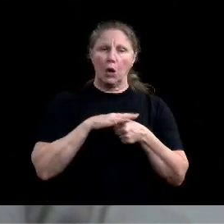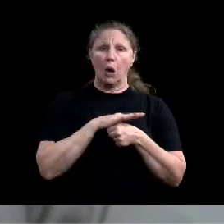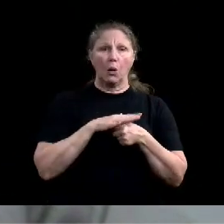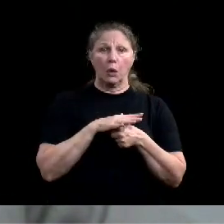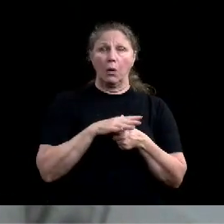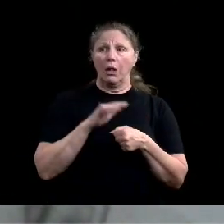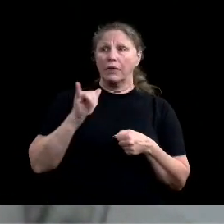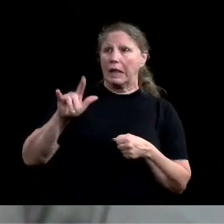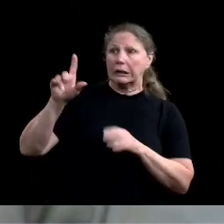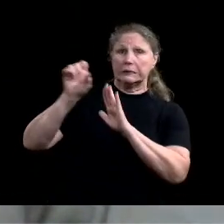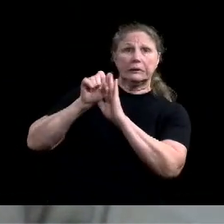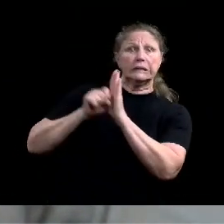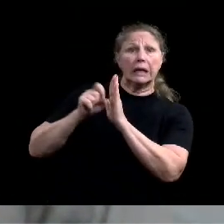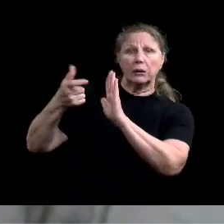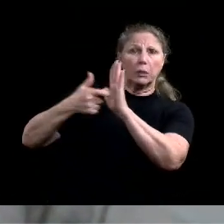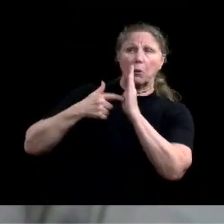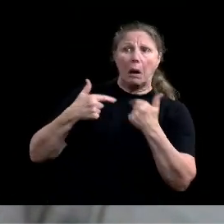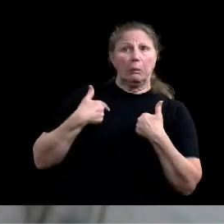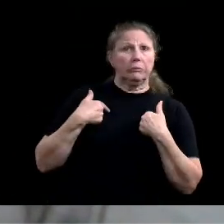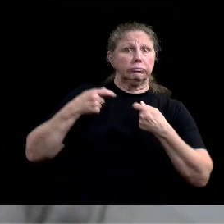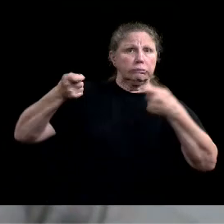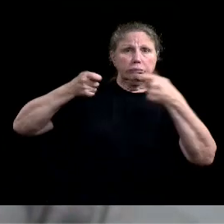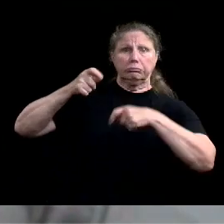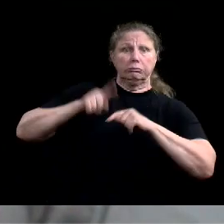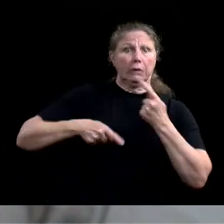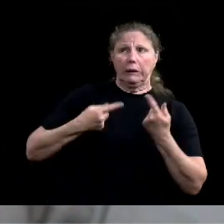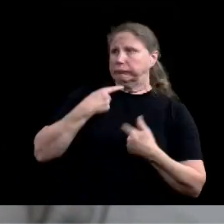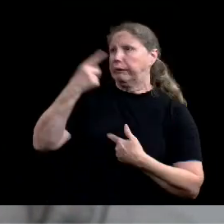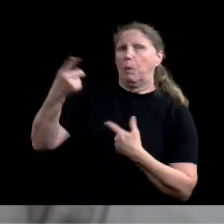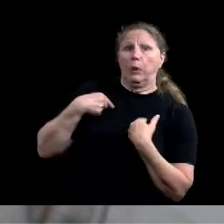we will be able to